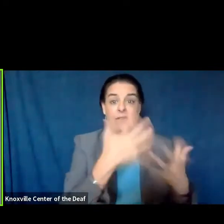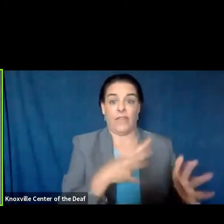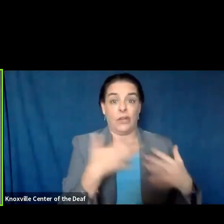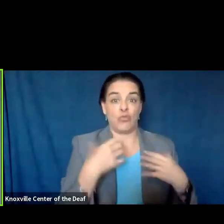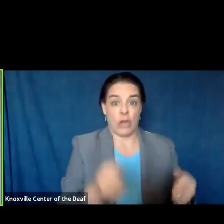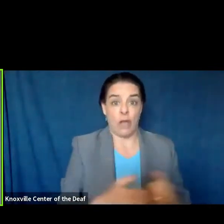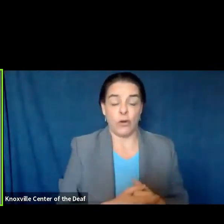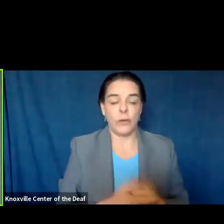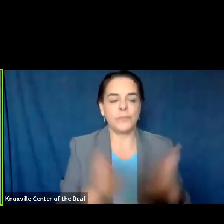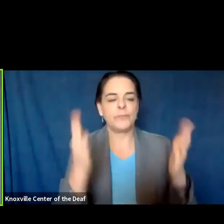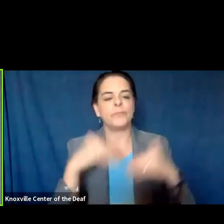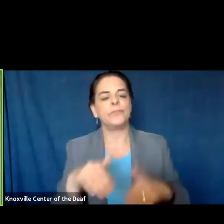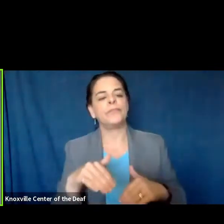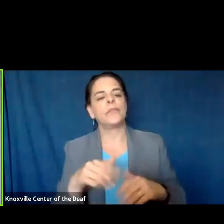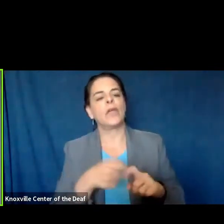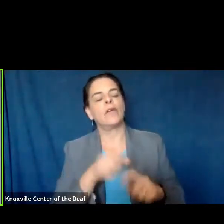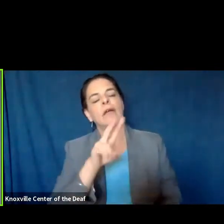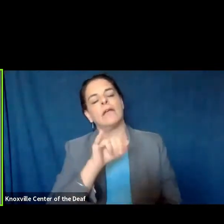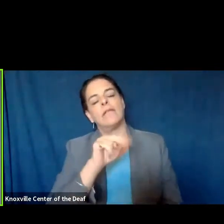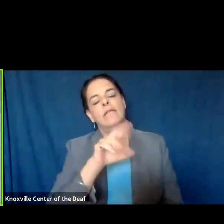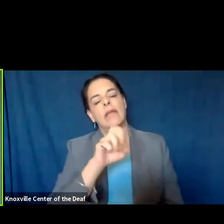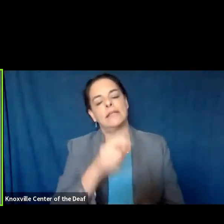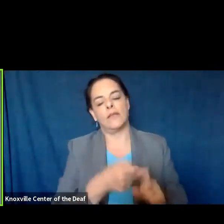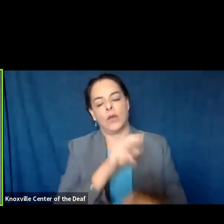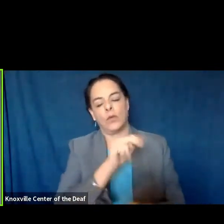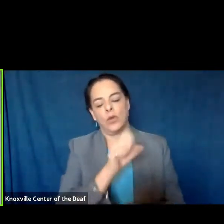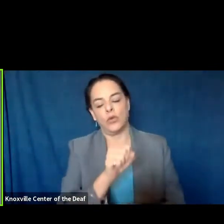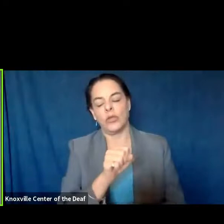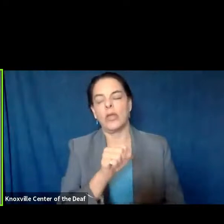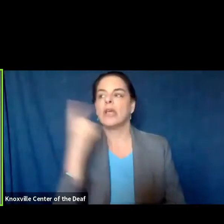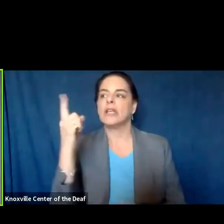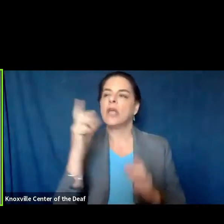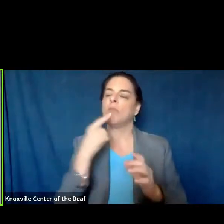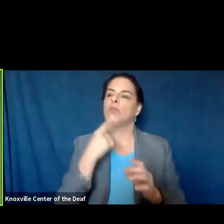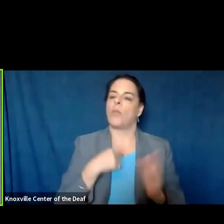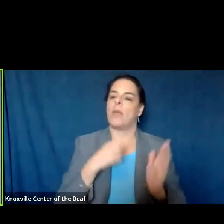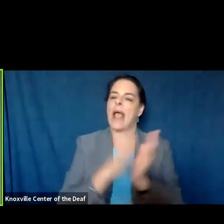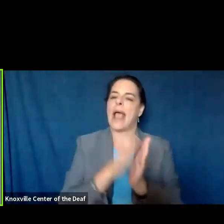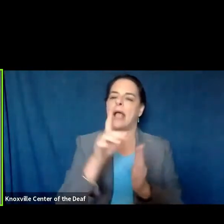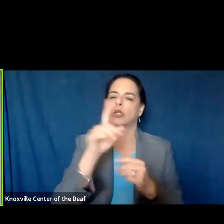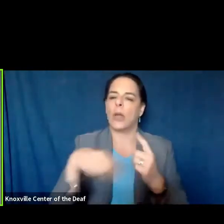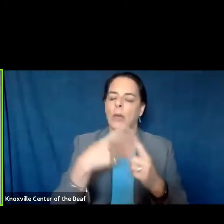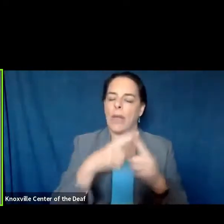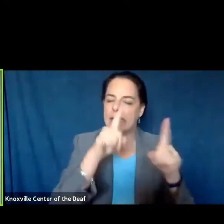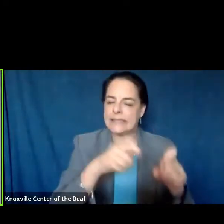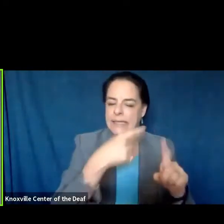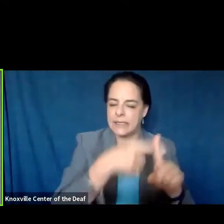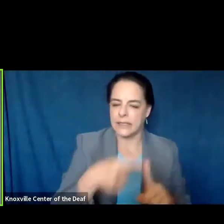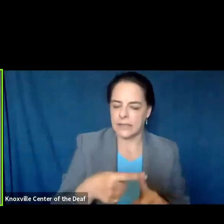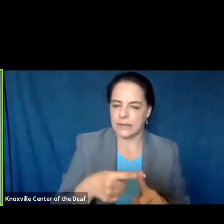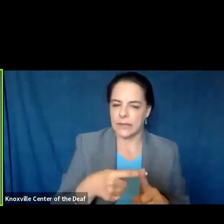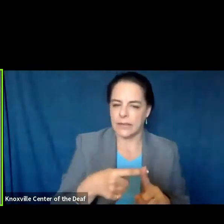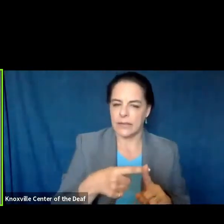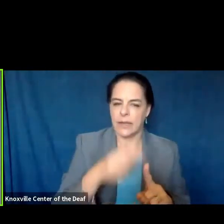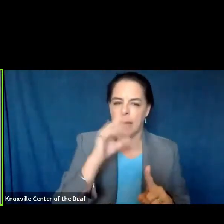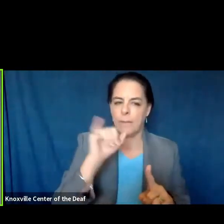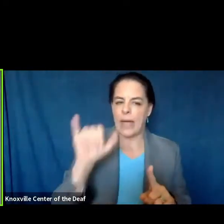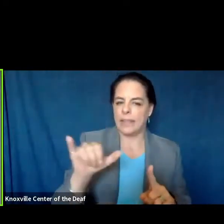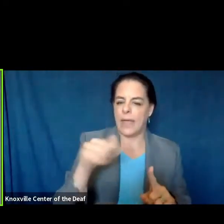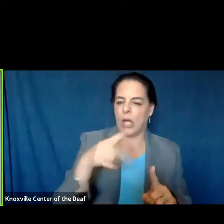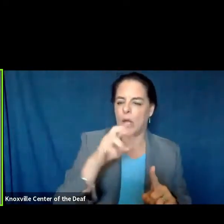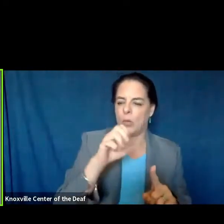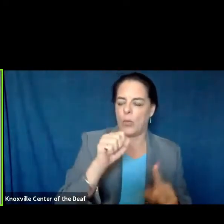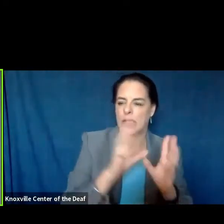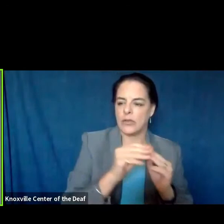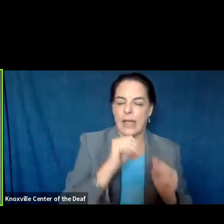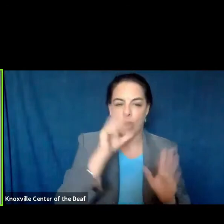The next question we have is from Vincent with the Sentinel. He says, I was told to ask the question about test positivity by your JIC in this press conference. Yeah. I don't